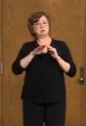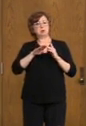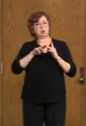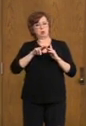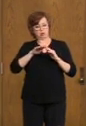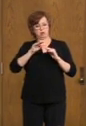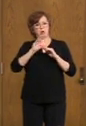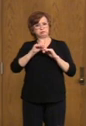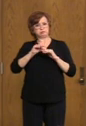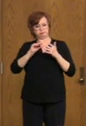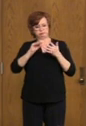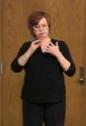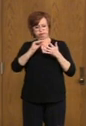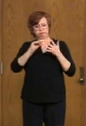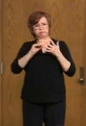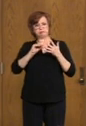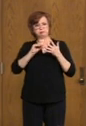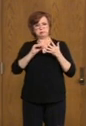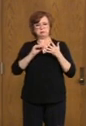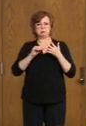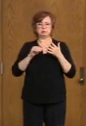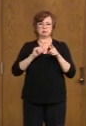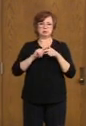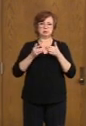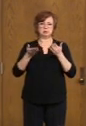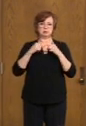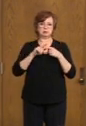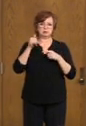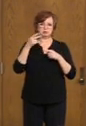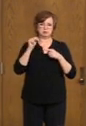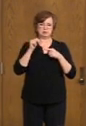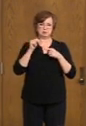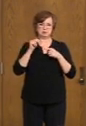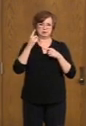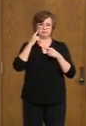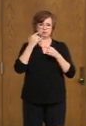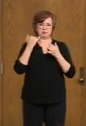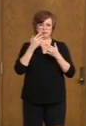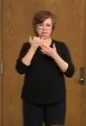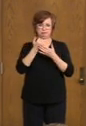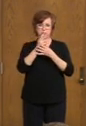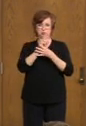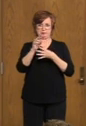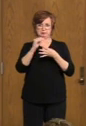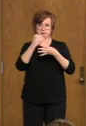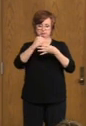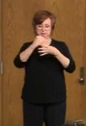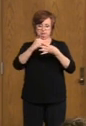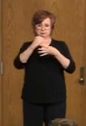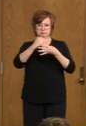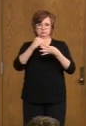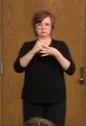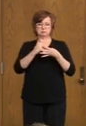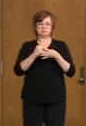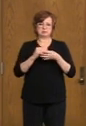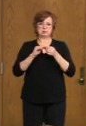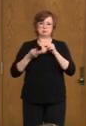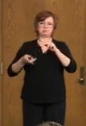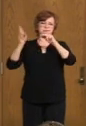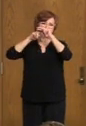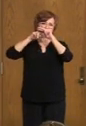saw clear signals from the few who did not comply with the guidelines and gathered over Christmas. There's a clear bump. And then we thought, okay, will we get